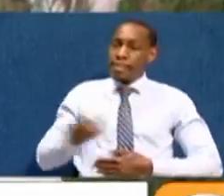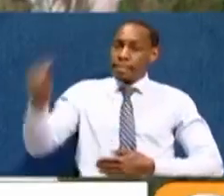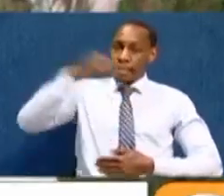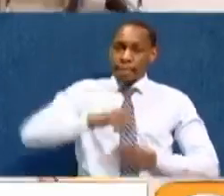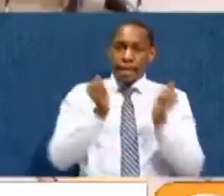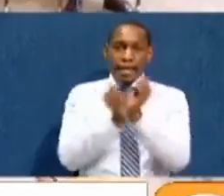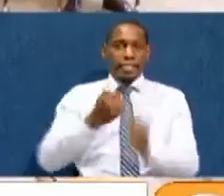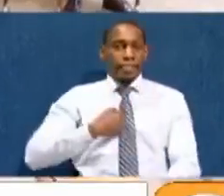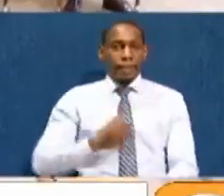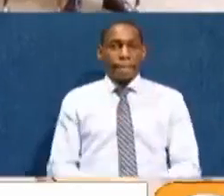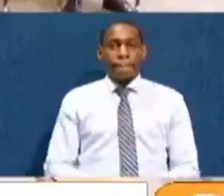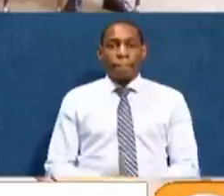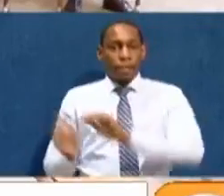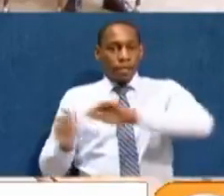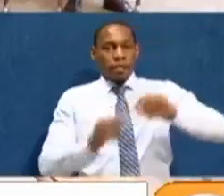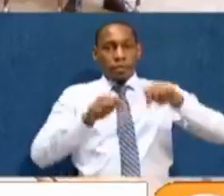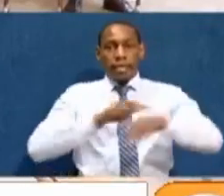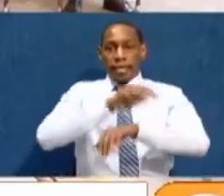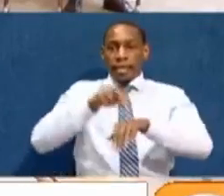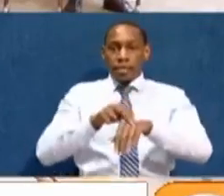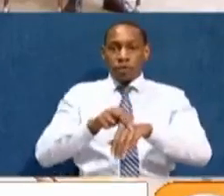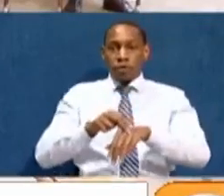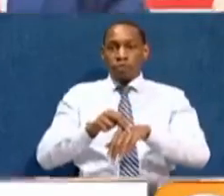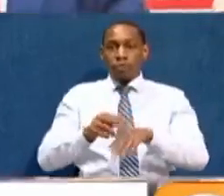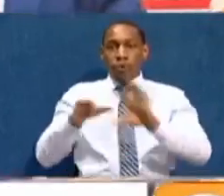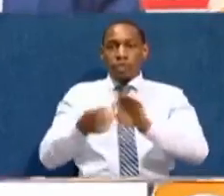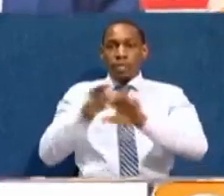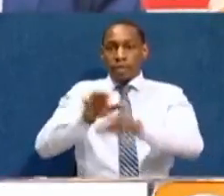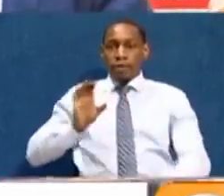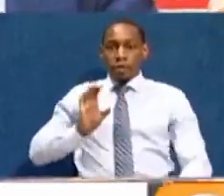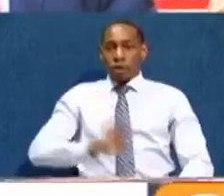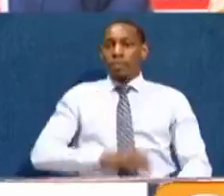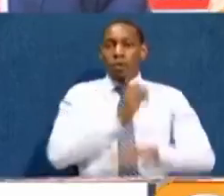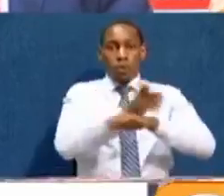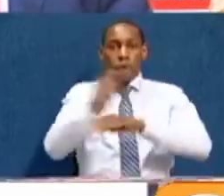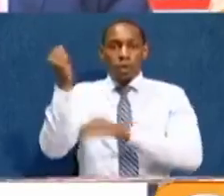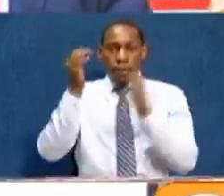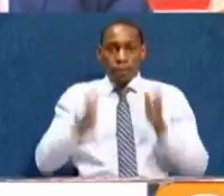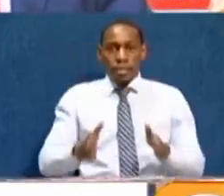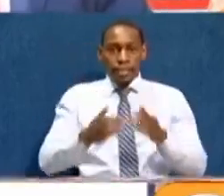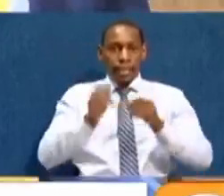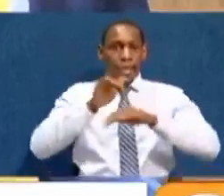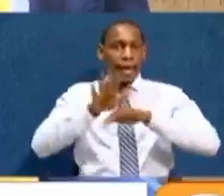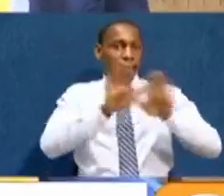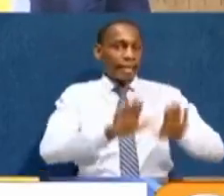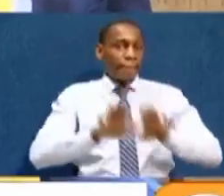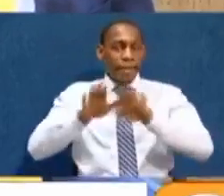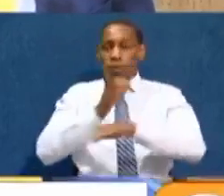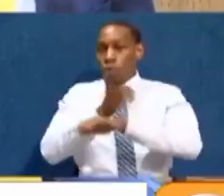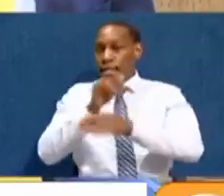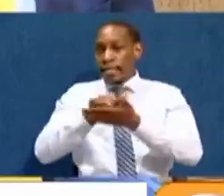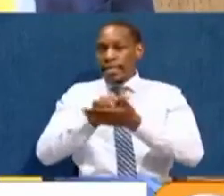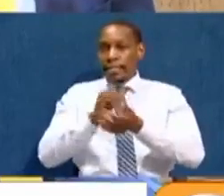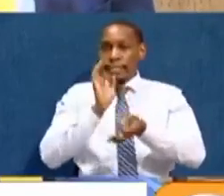come and arrest me. Today, the National Cohesion and Integration Commission, which has already warned politicians against early campaigns, cautioning